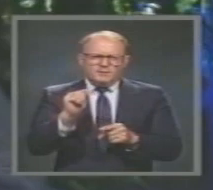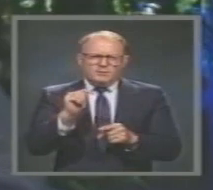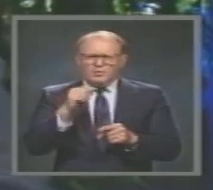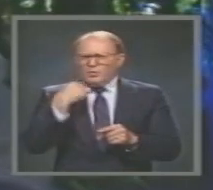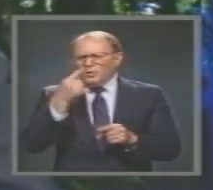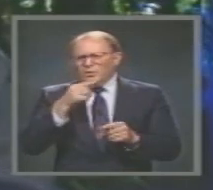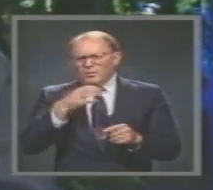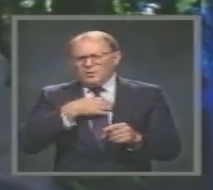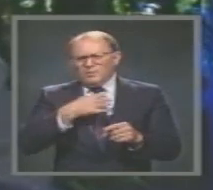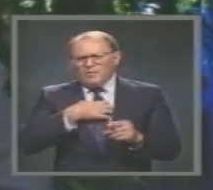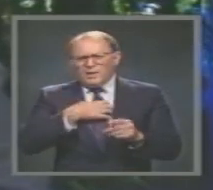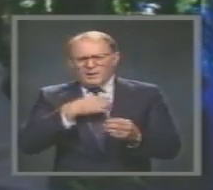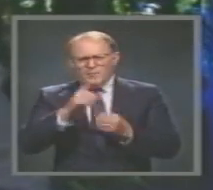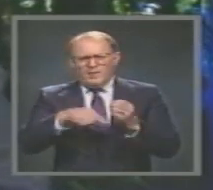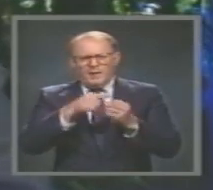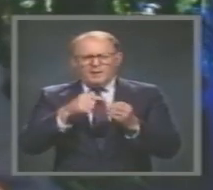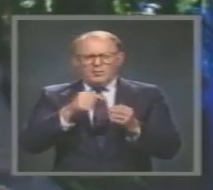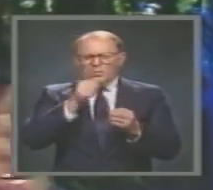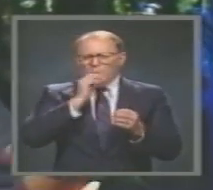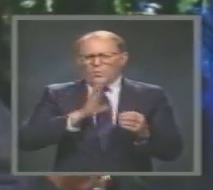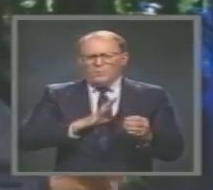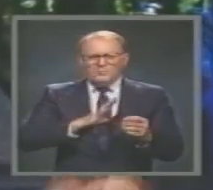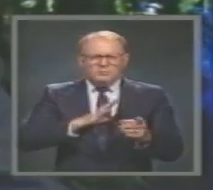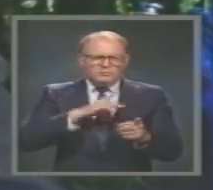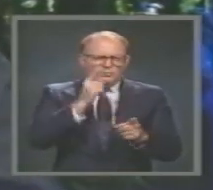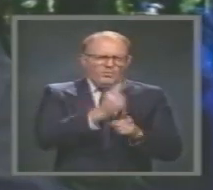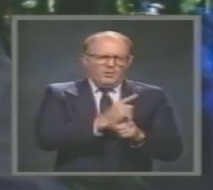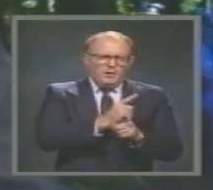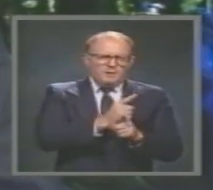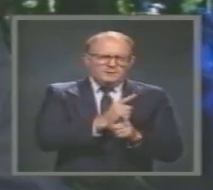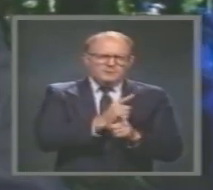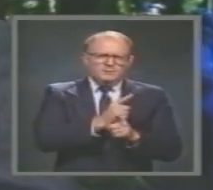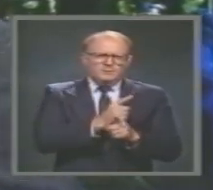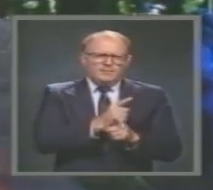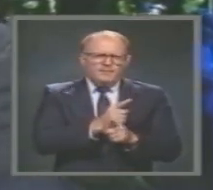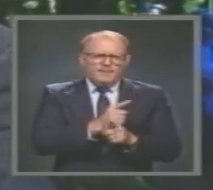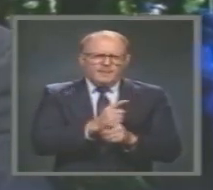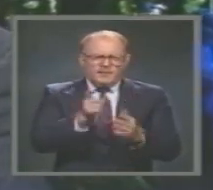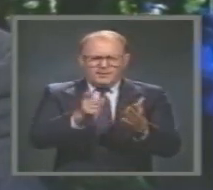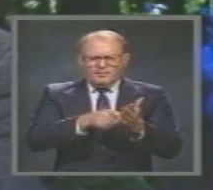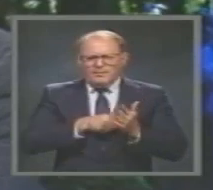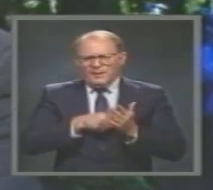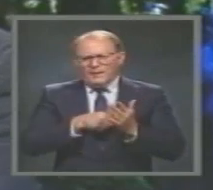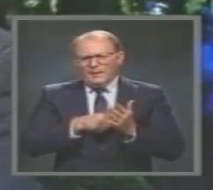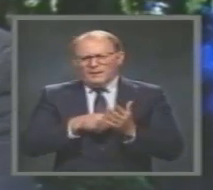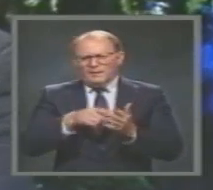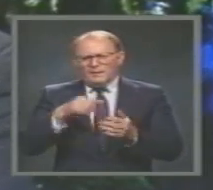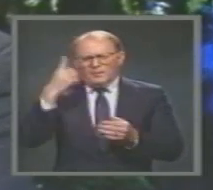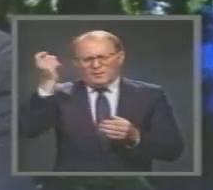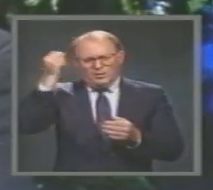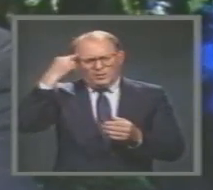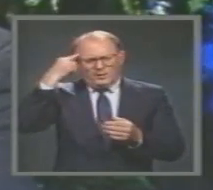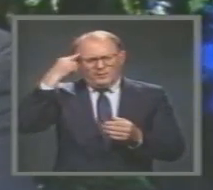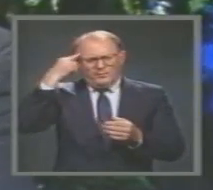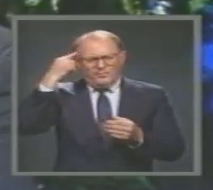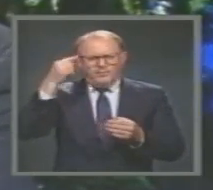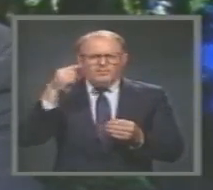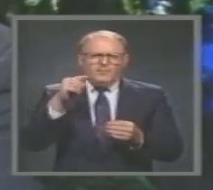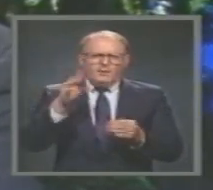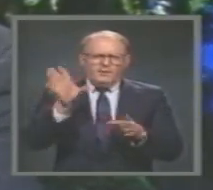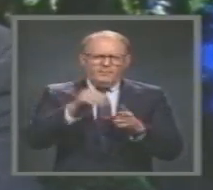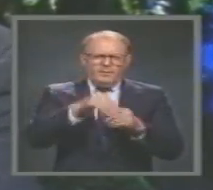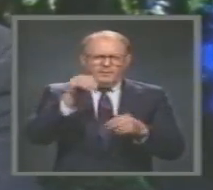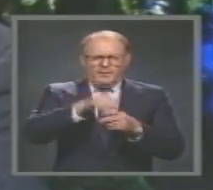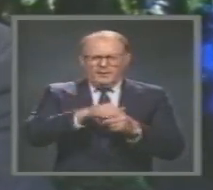with a woman's rights in choice and something in a personal nature as abortion, demand government interference in a